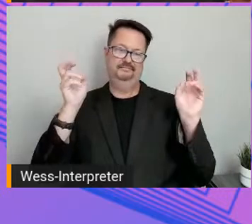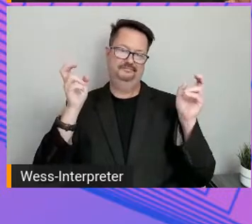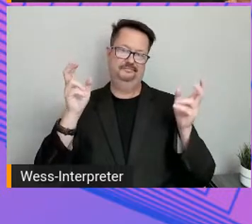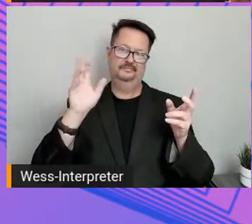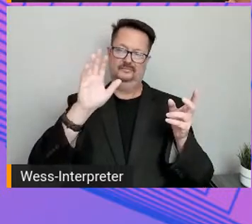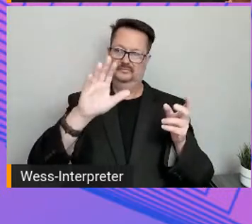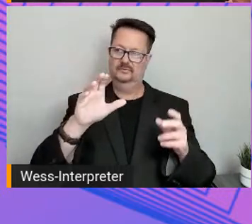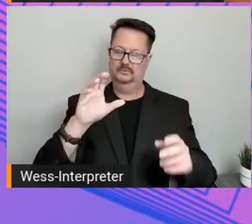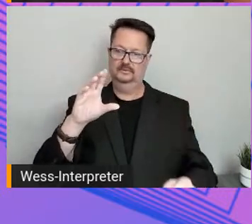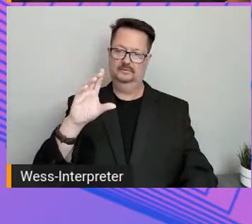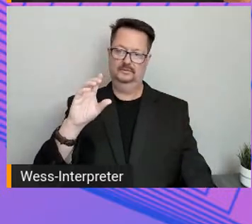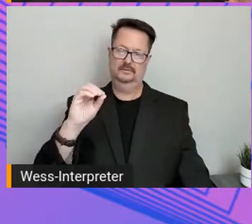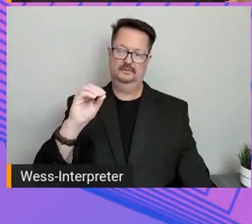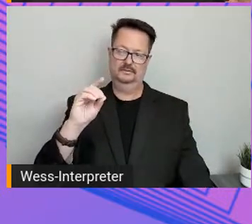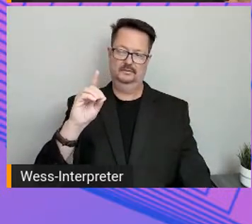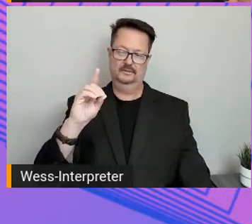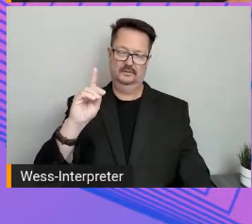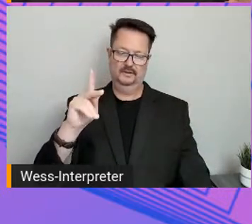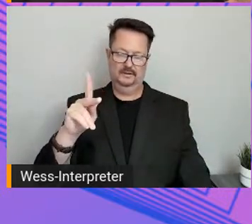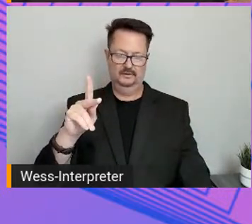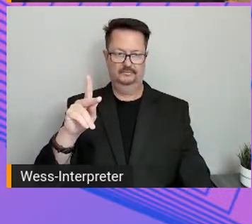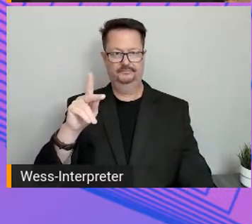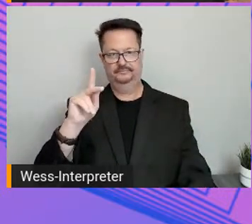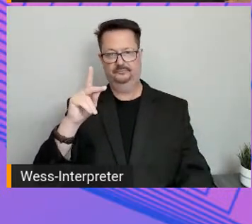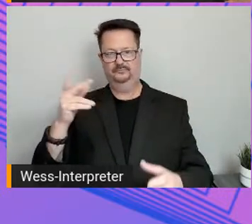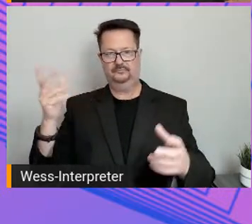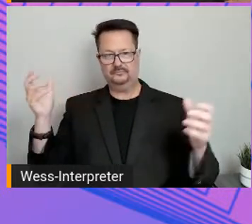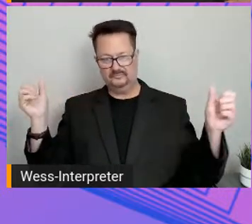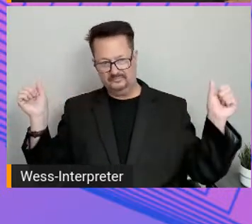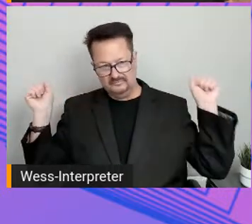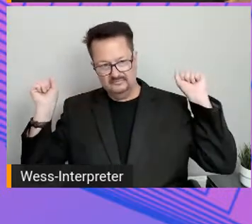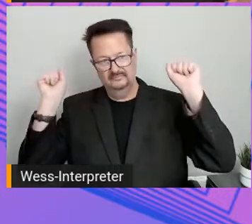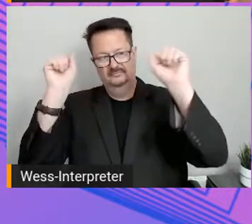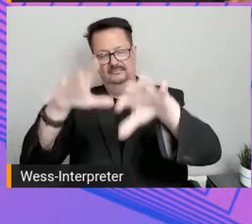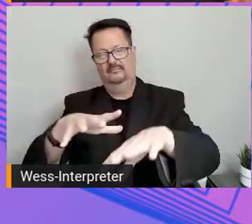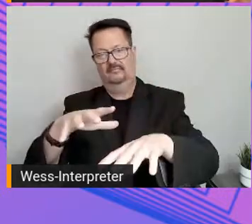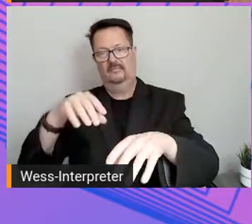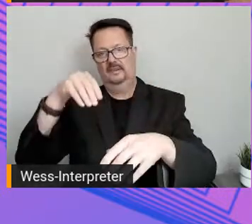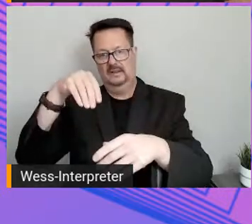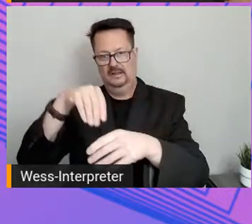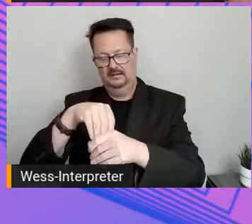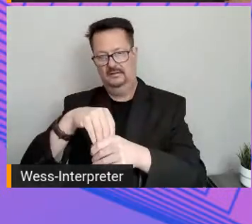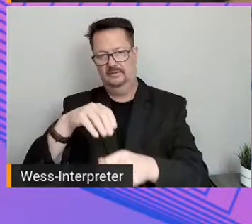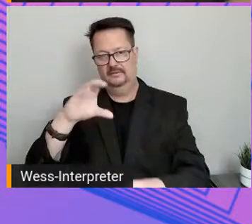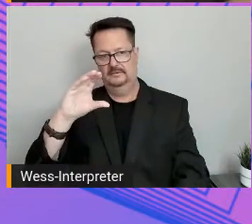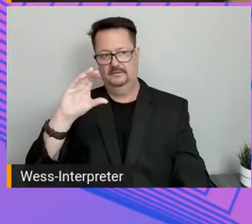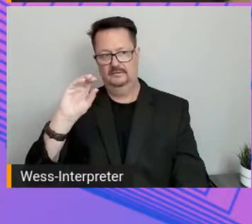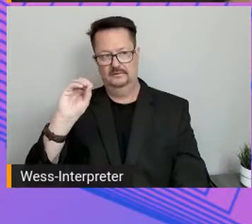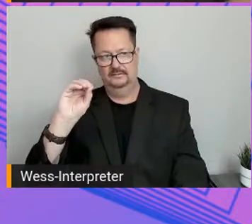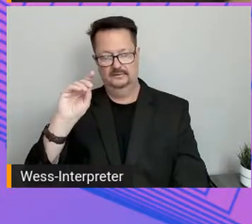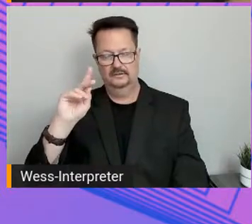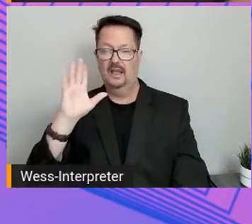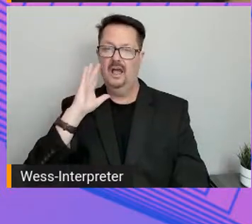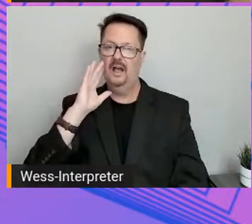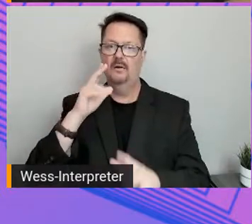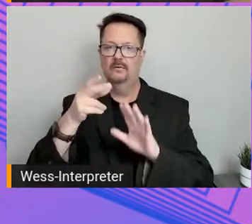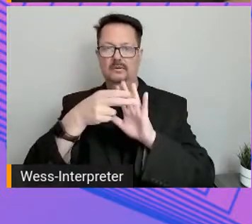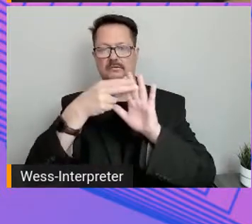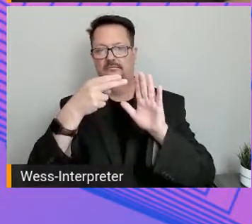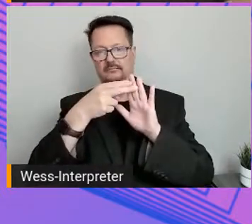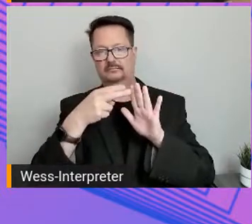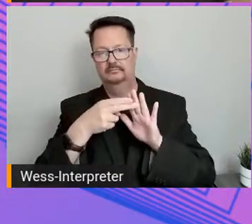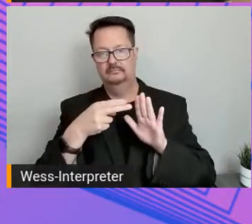this is all of the resources that I want to deploy to the via the CDK. And I'm going to define those resources